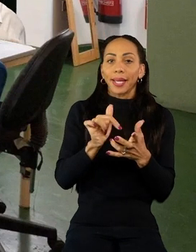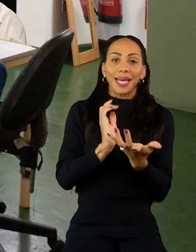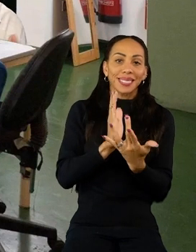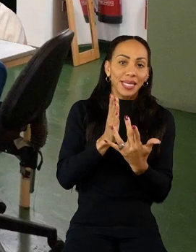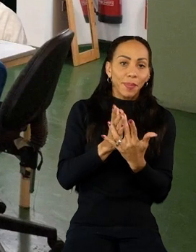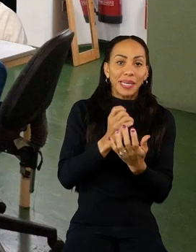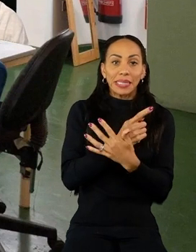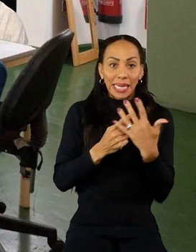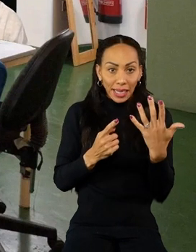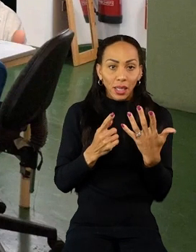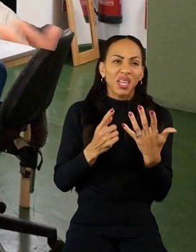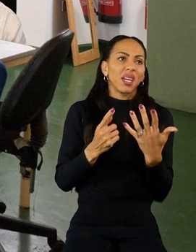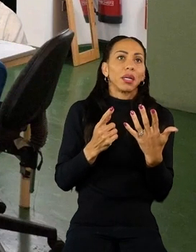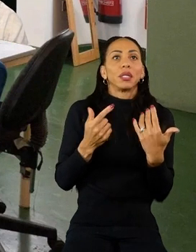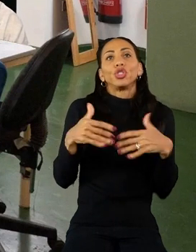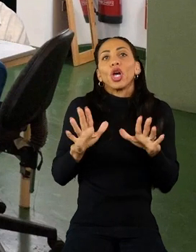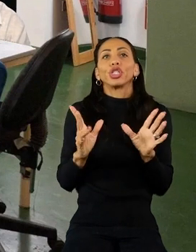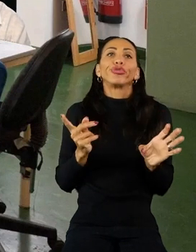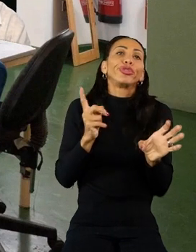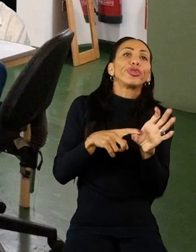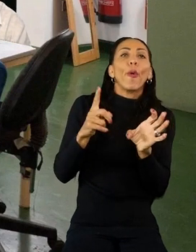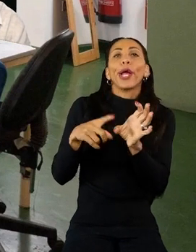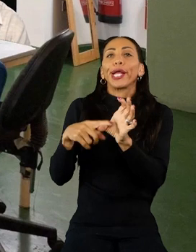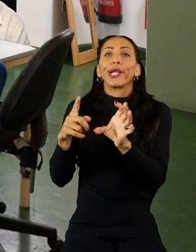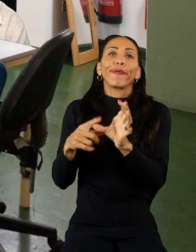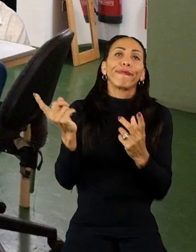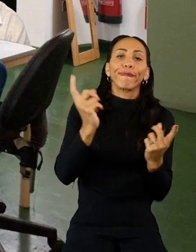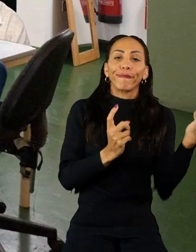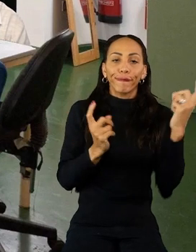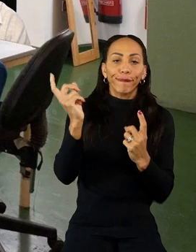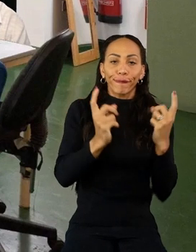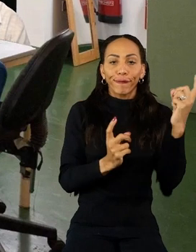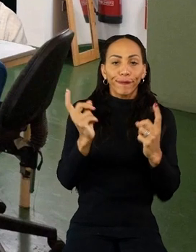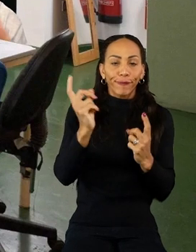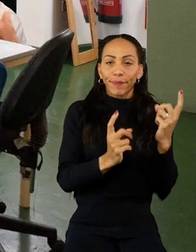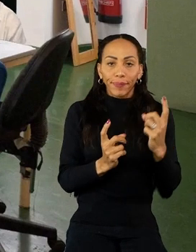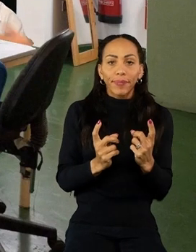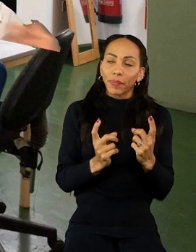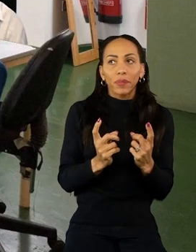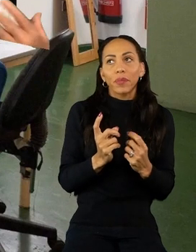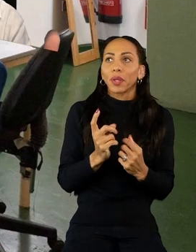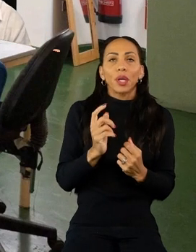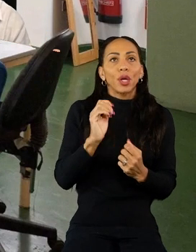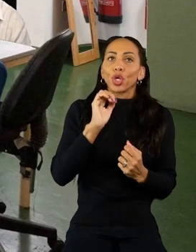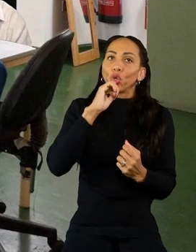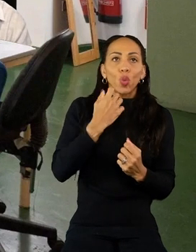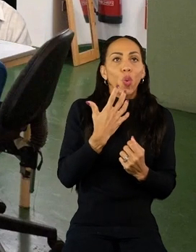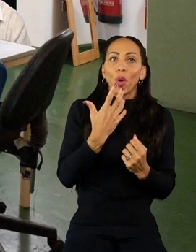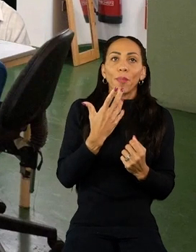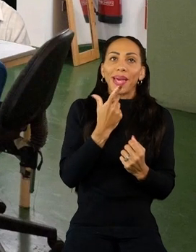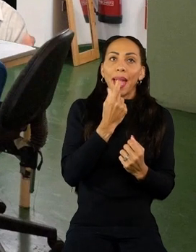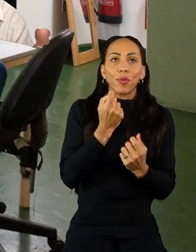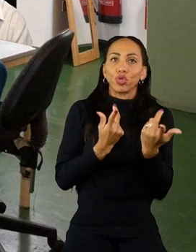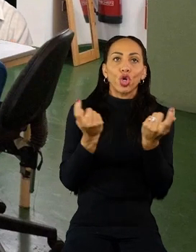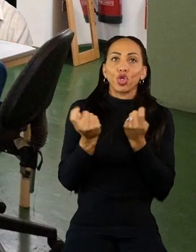but where you're being more accessible and you know, and enabling people to just kind of join online